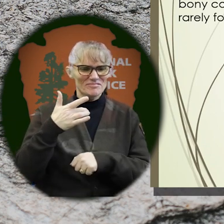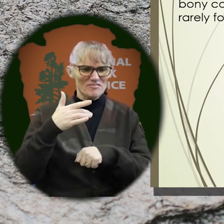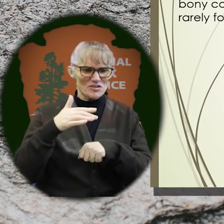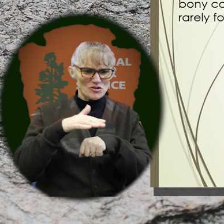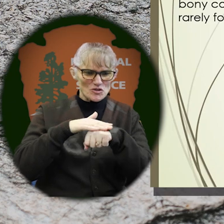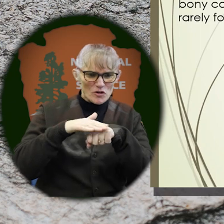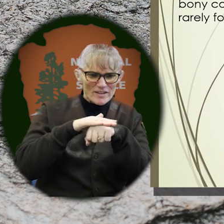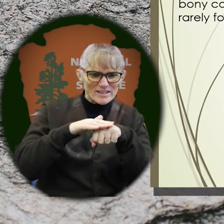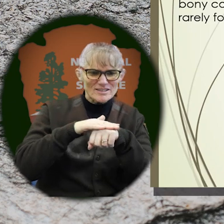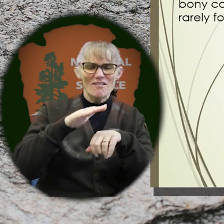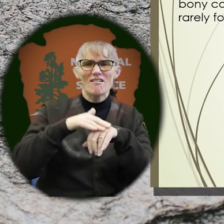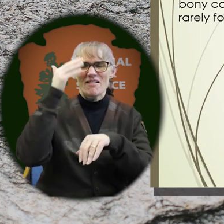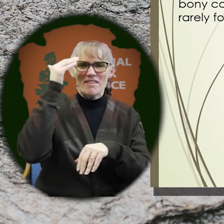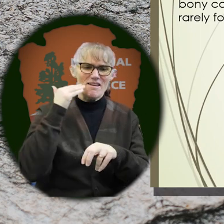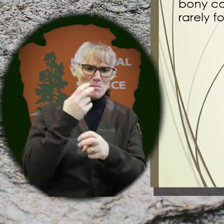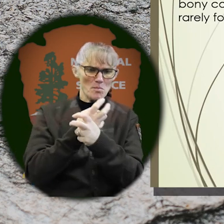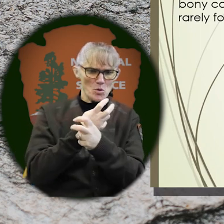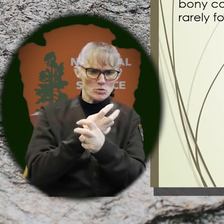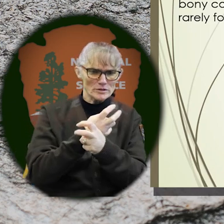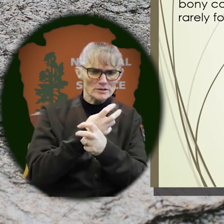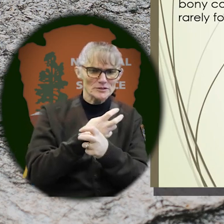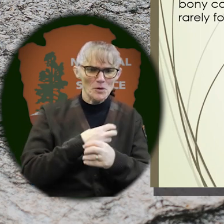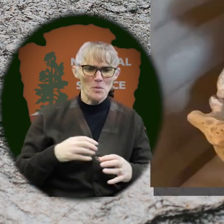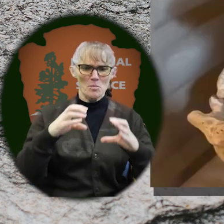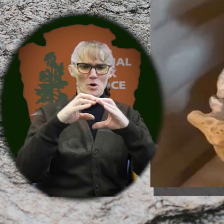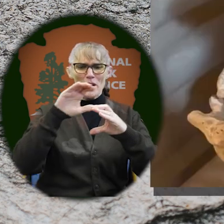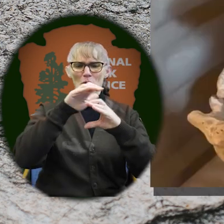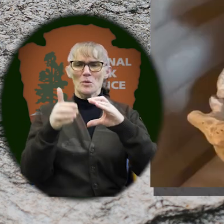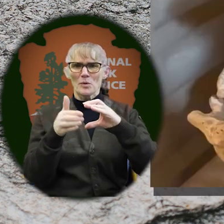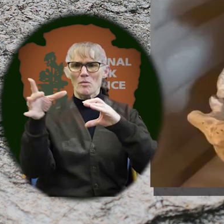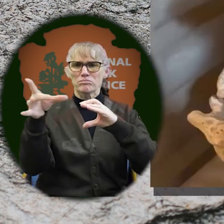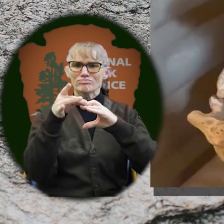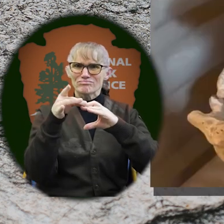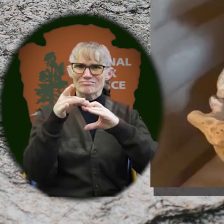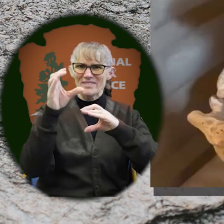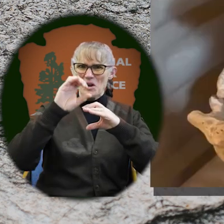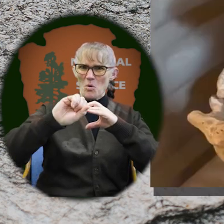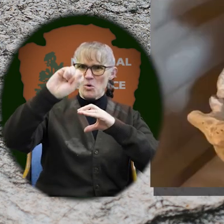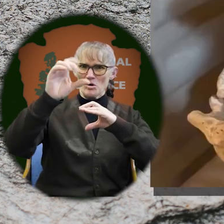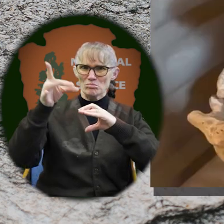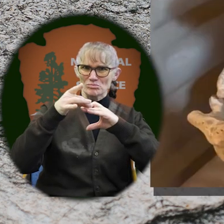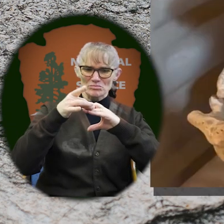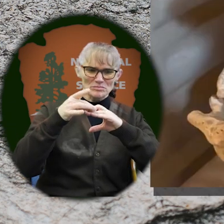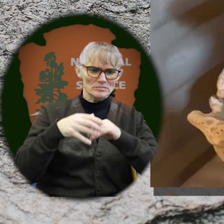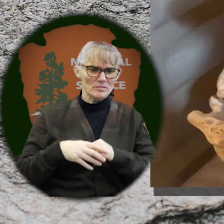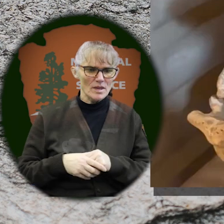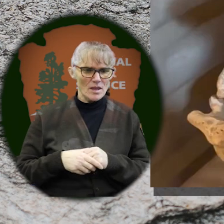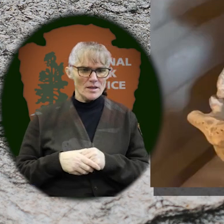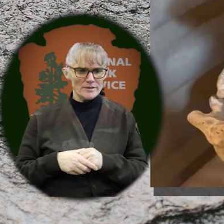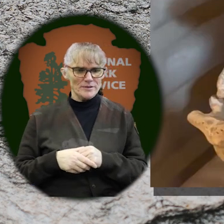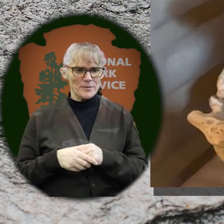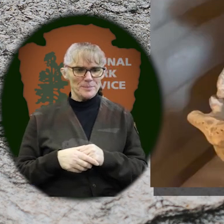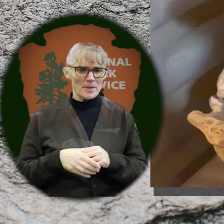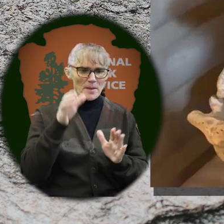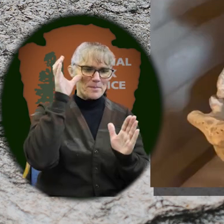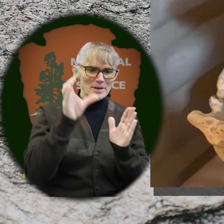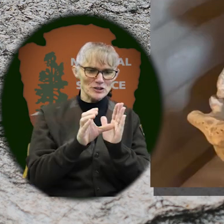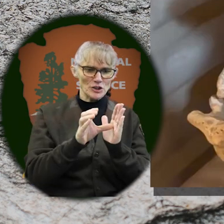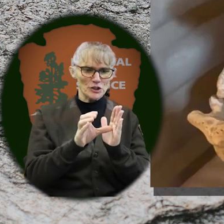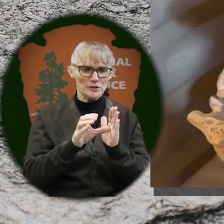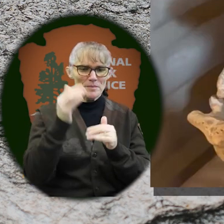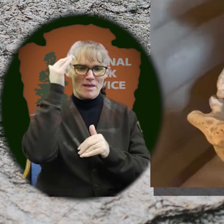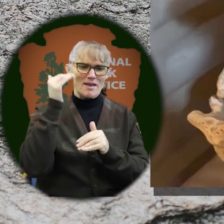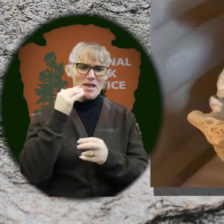skull where they were fused to the skull. And so that's kind of pictured here. We have two skulls, both of which are from